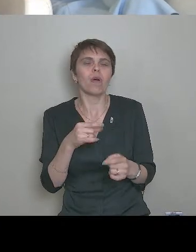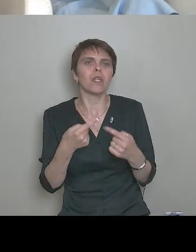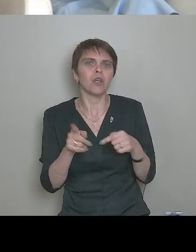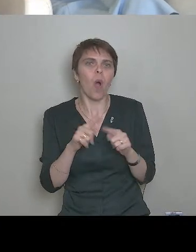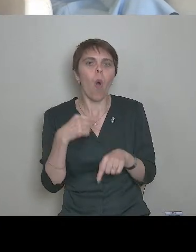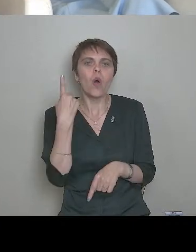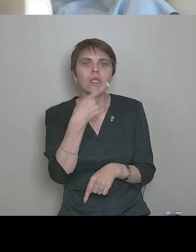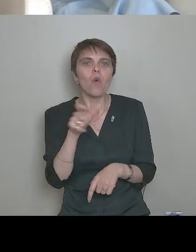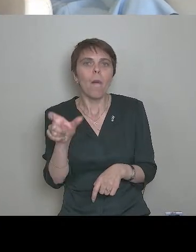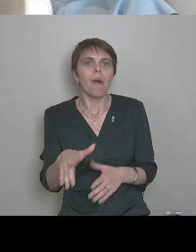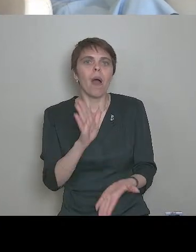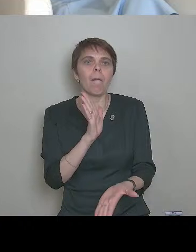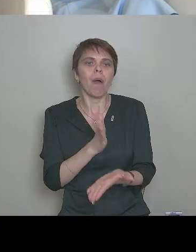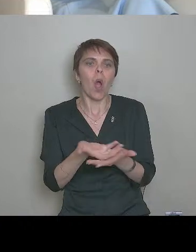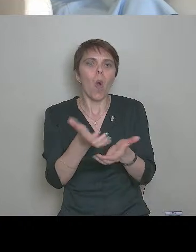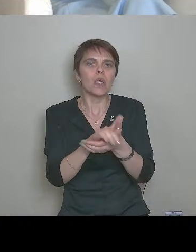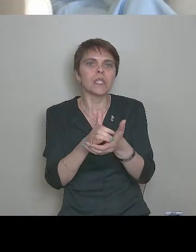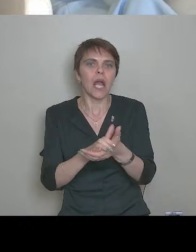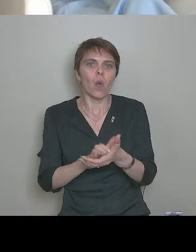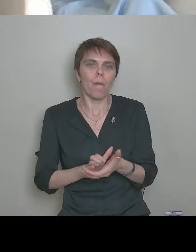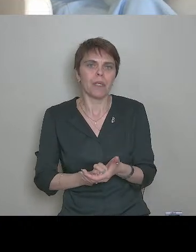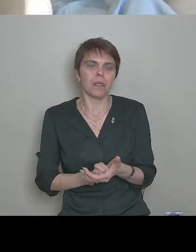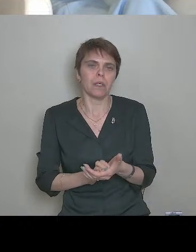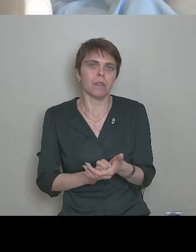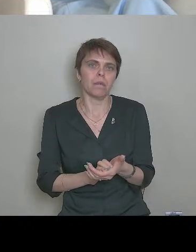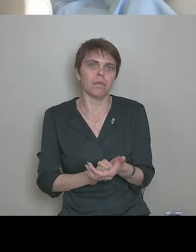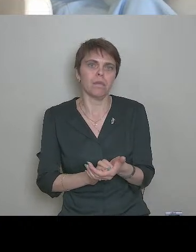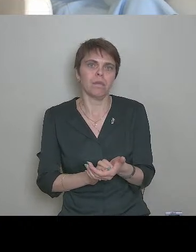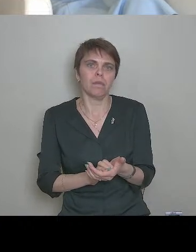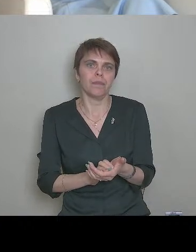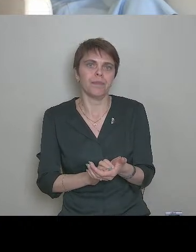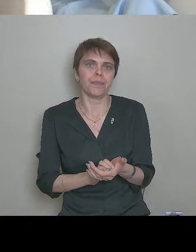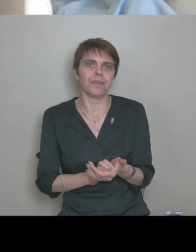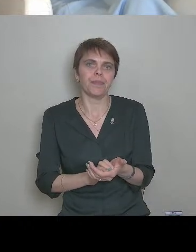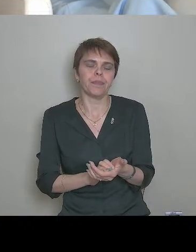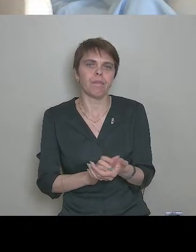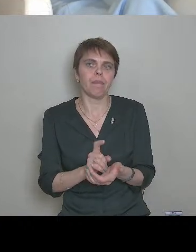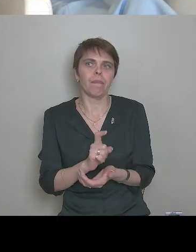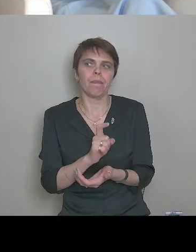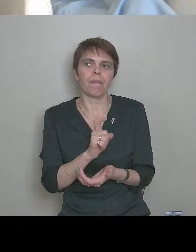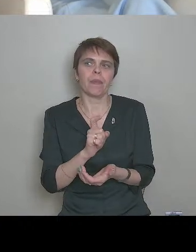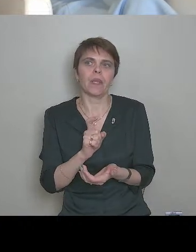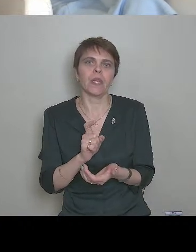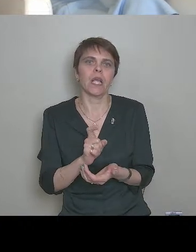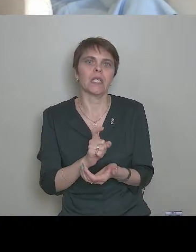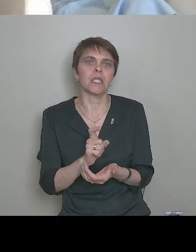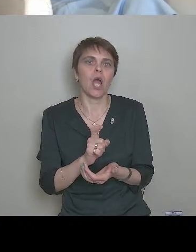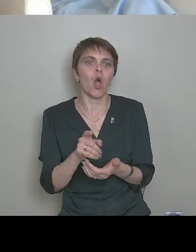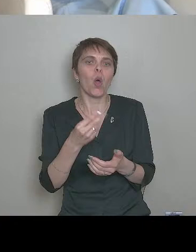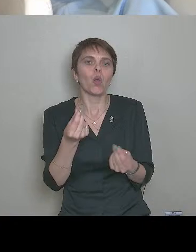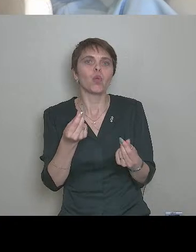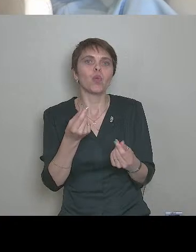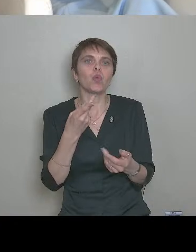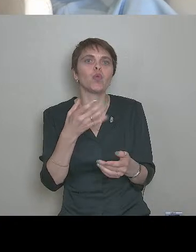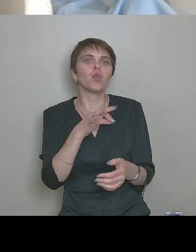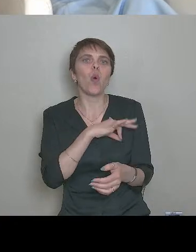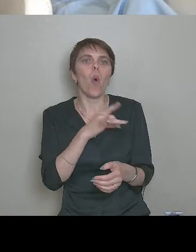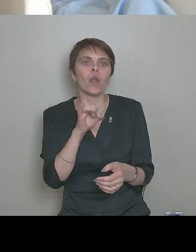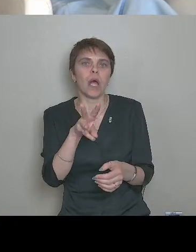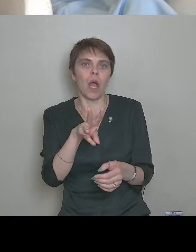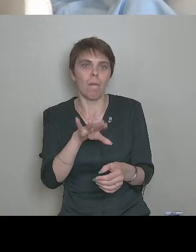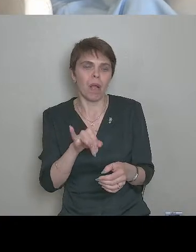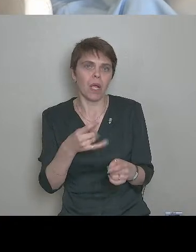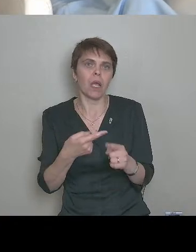think that the individual has a right to